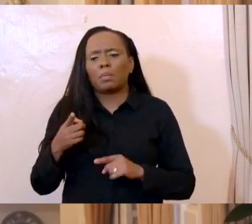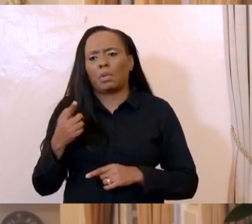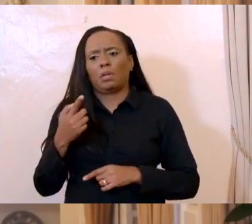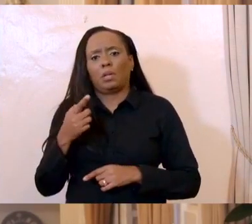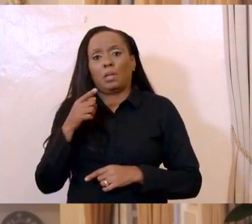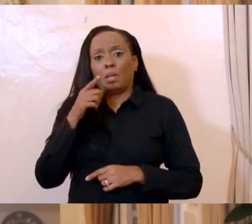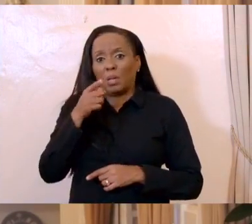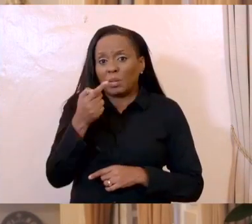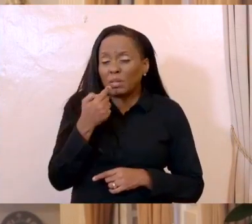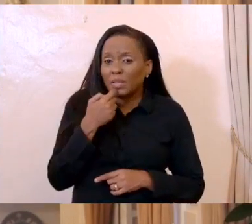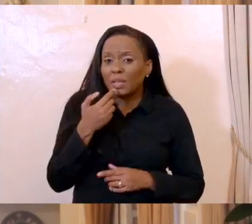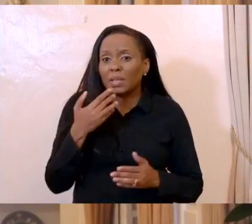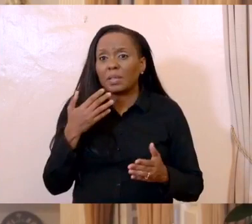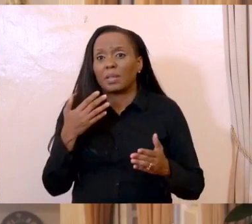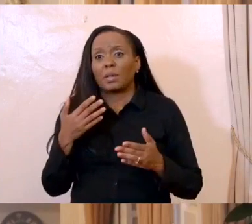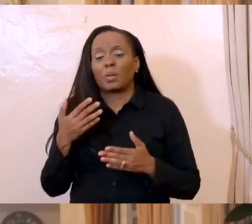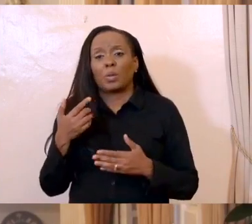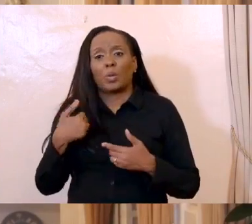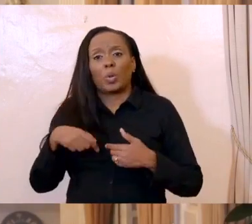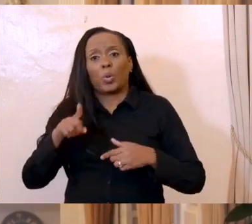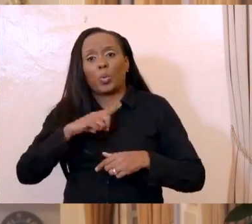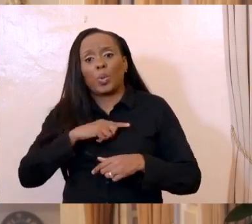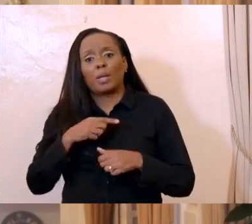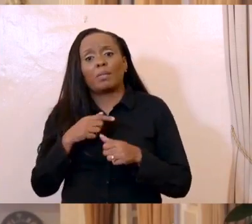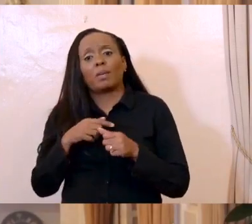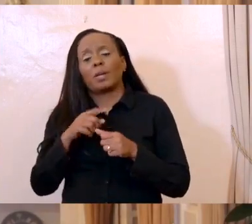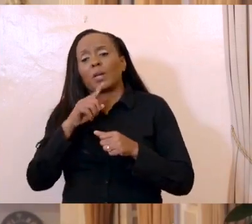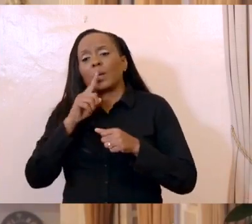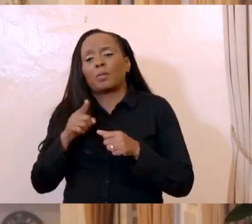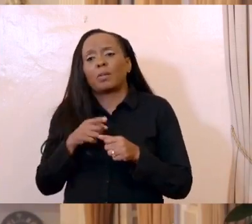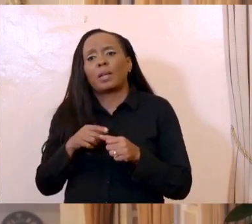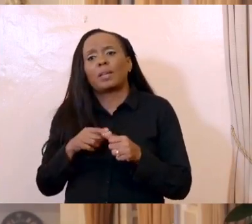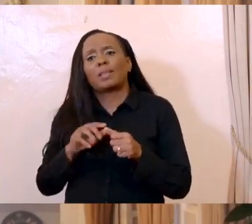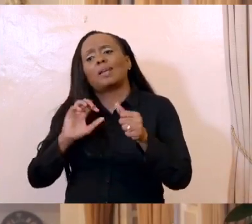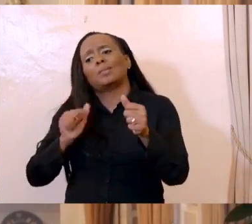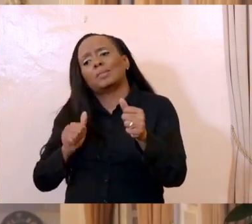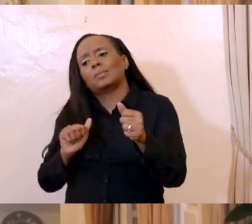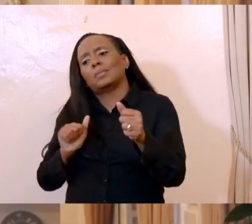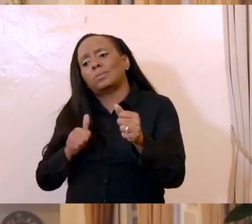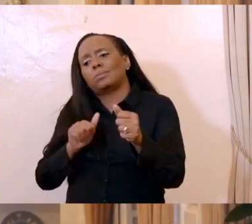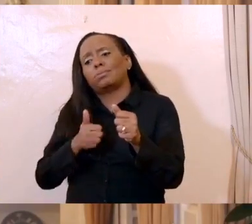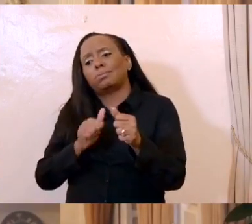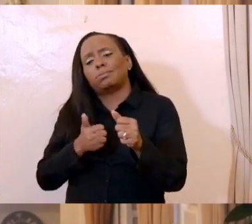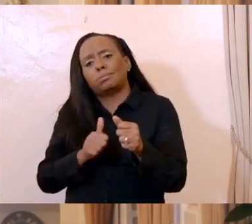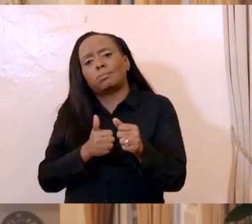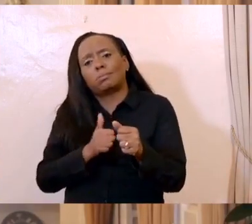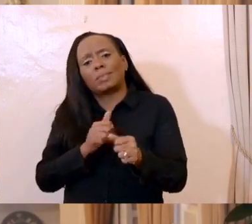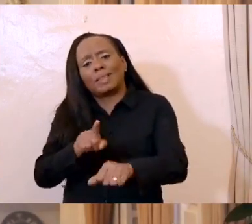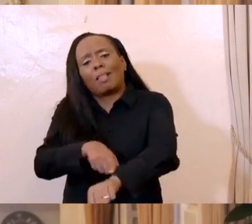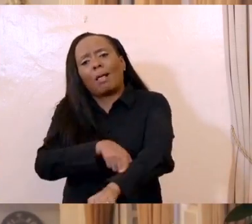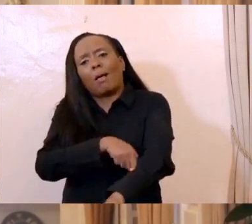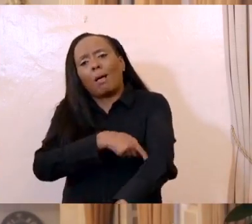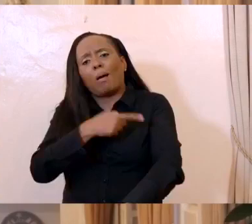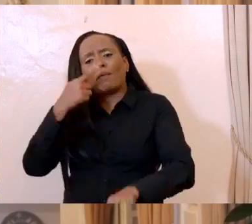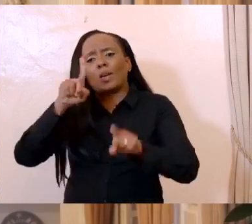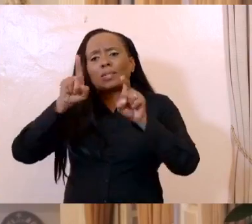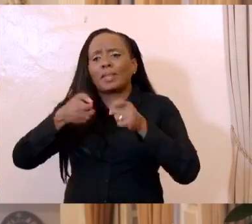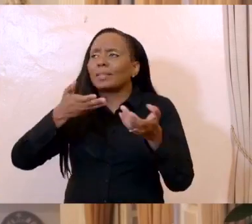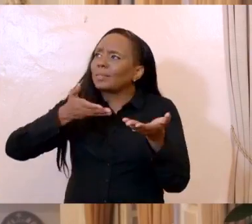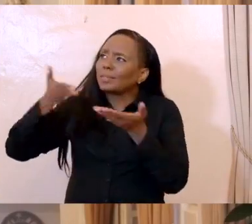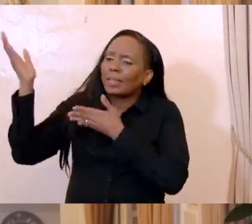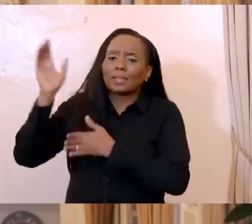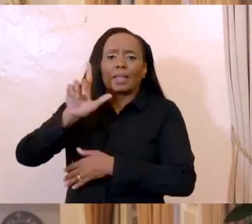the samples there quicker. There was a process that had to be followed, memorandum of understanding and so forth,